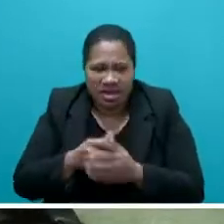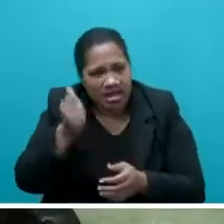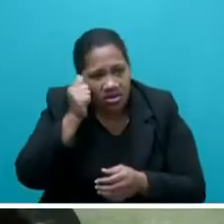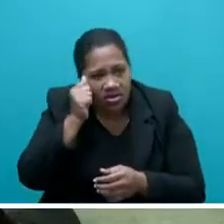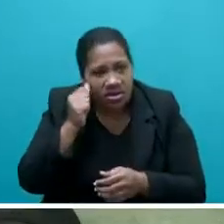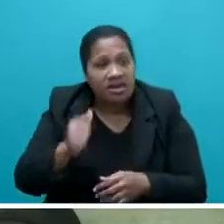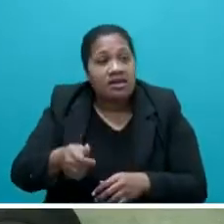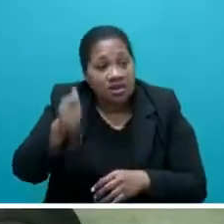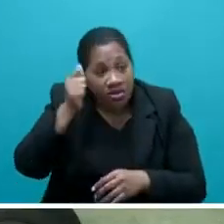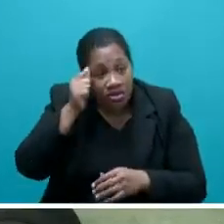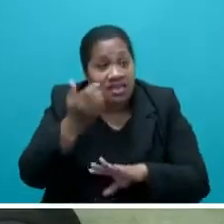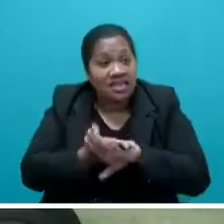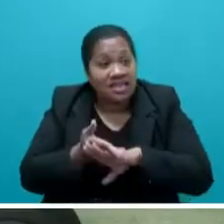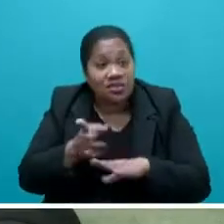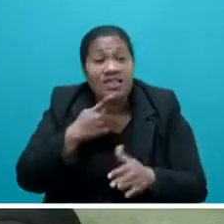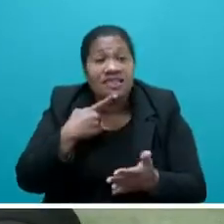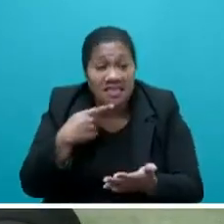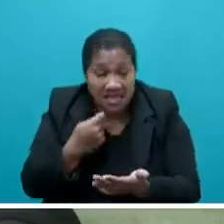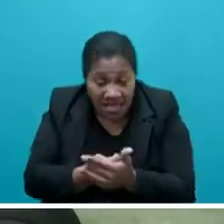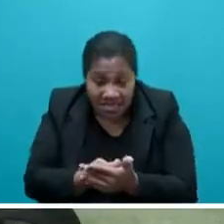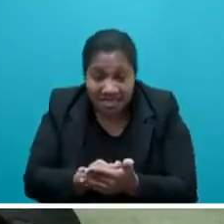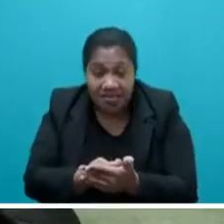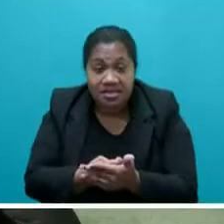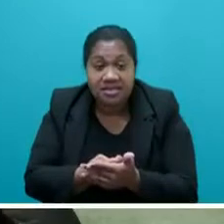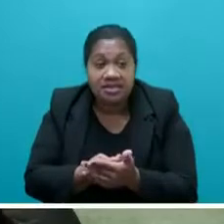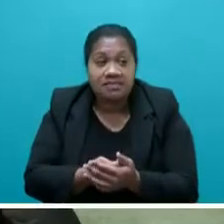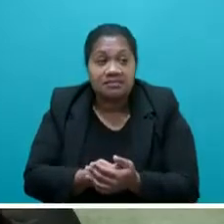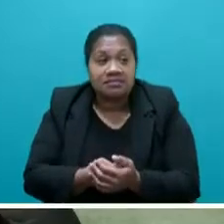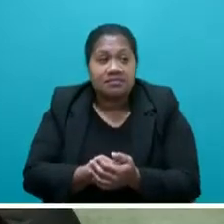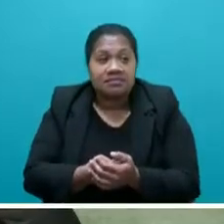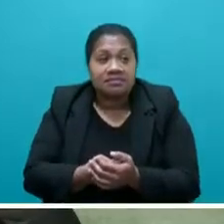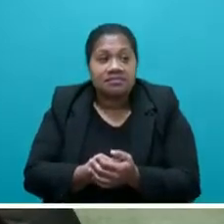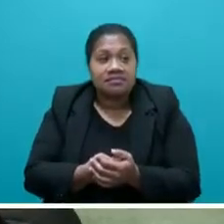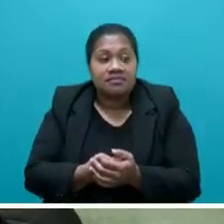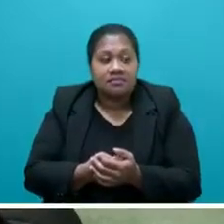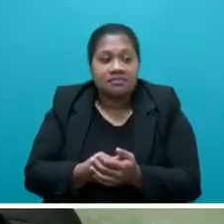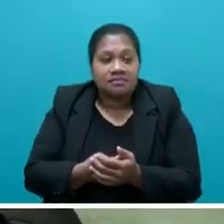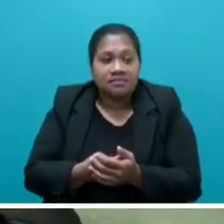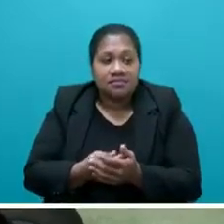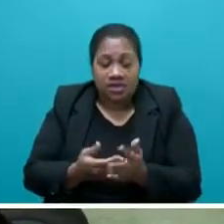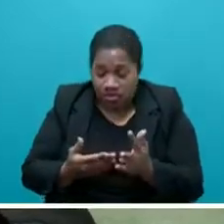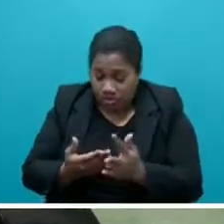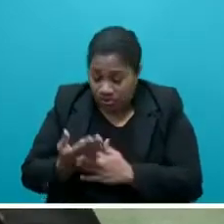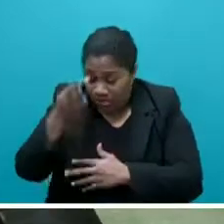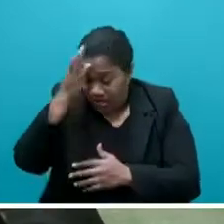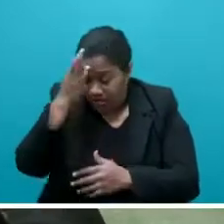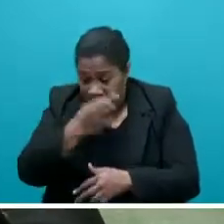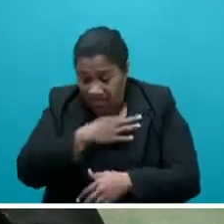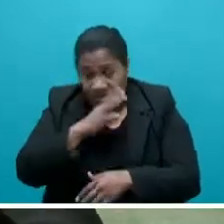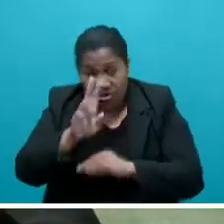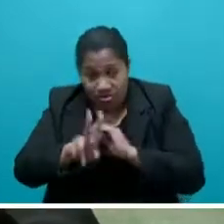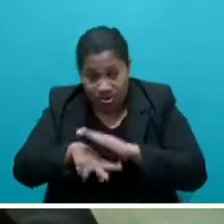New Testament, Mr. Speaker, sir, through the theological belief of the resurrection of Jesus Christ and his love for